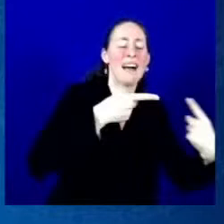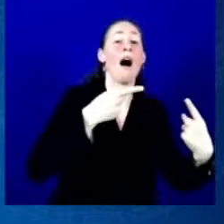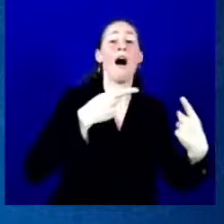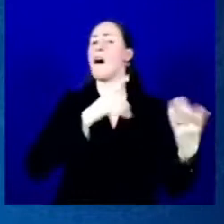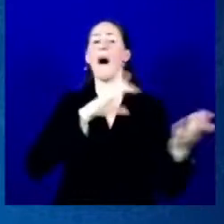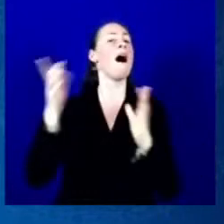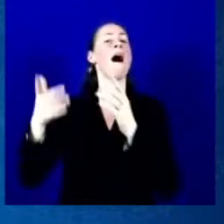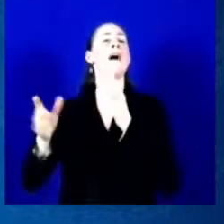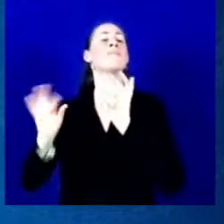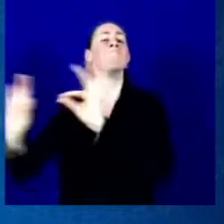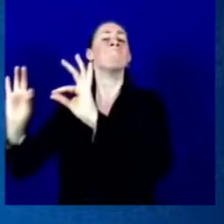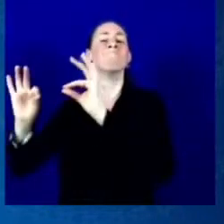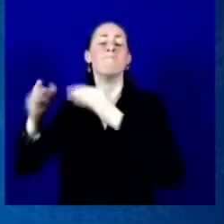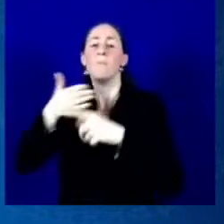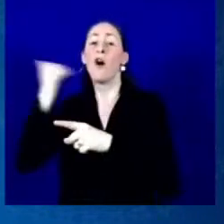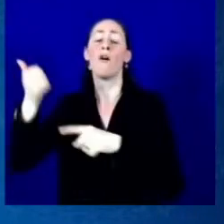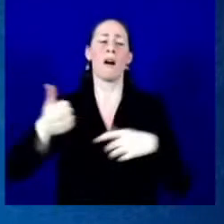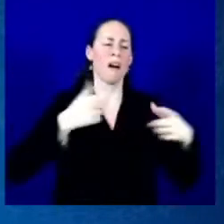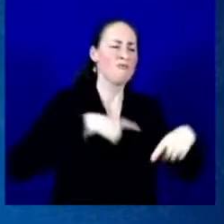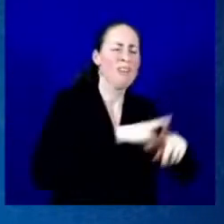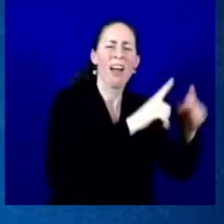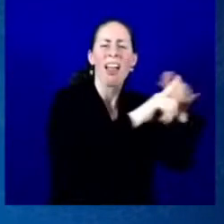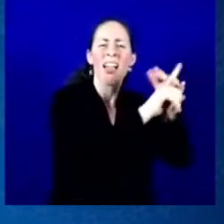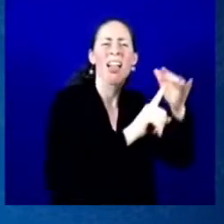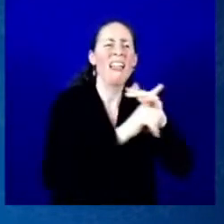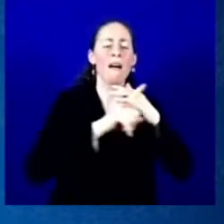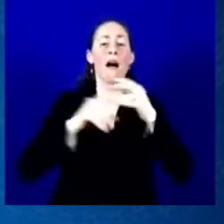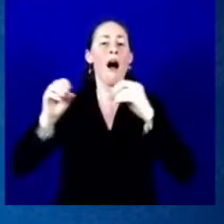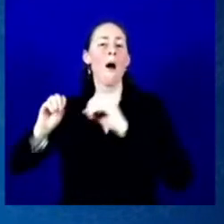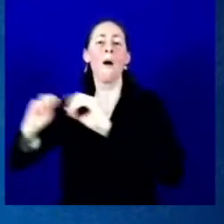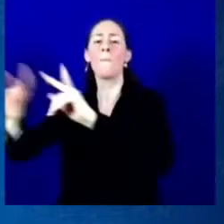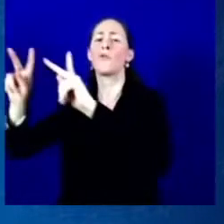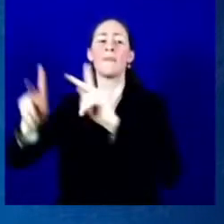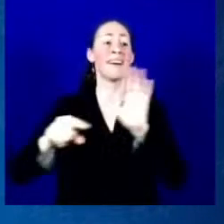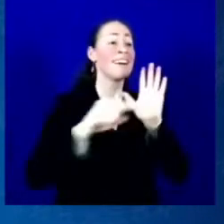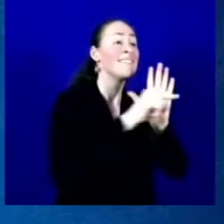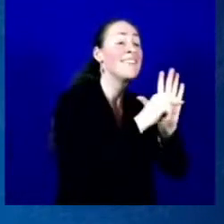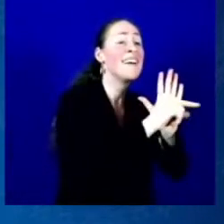strength. We all know life can knock us